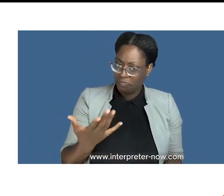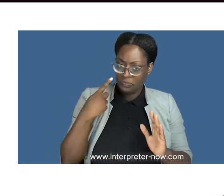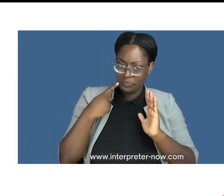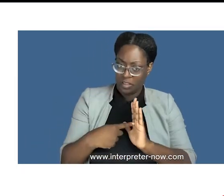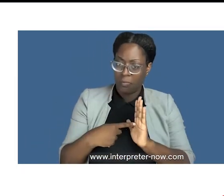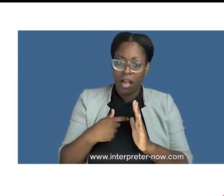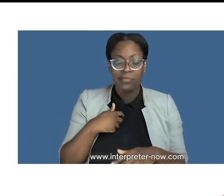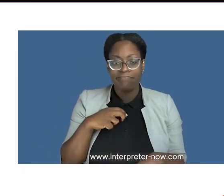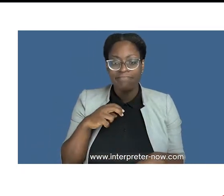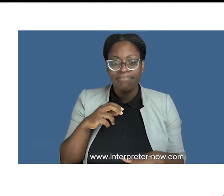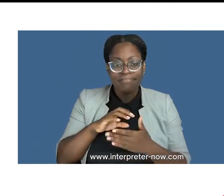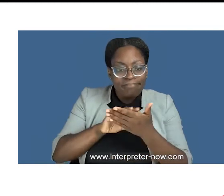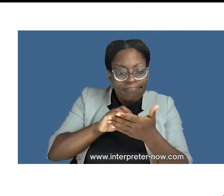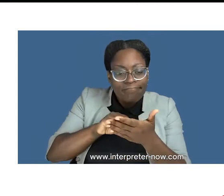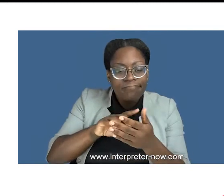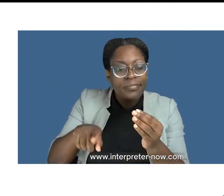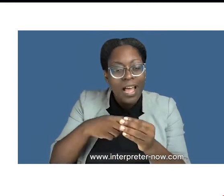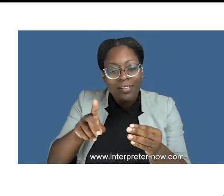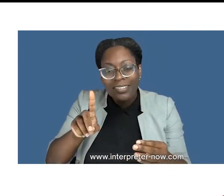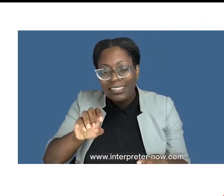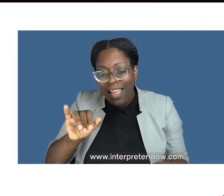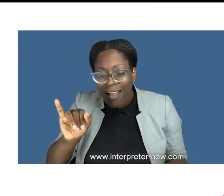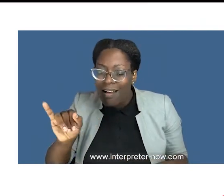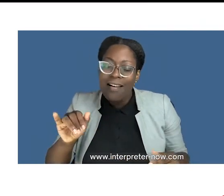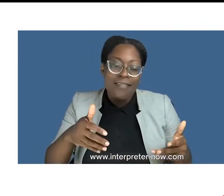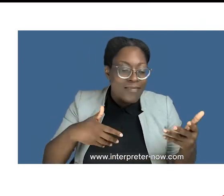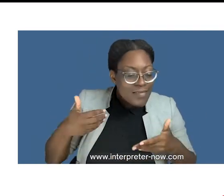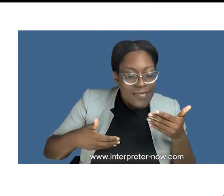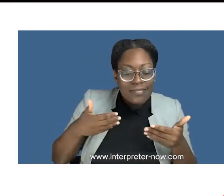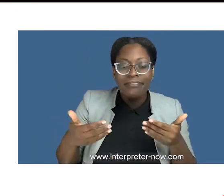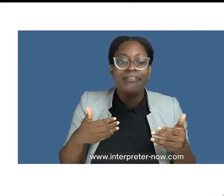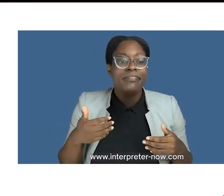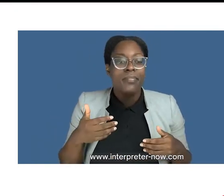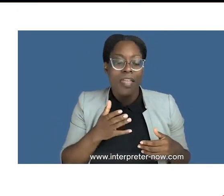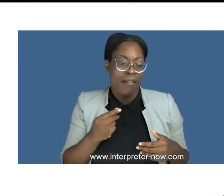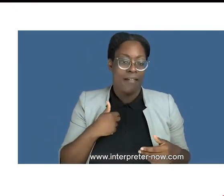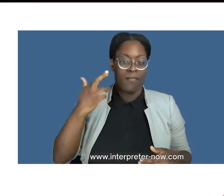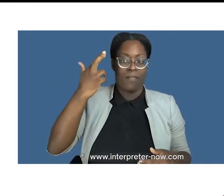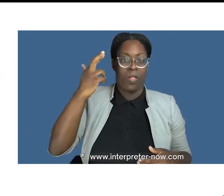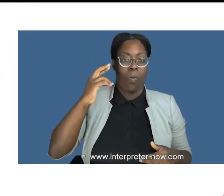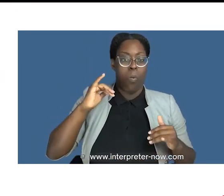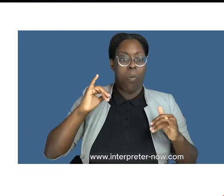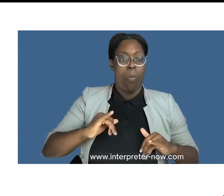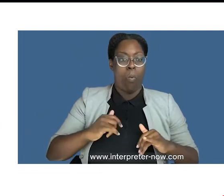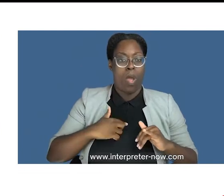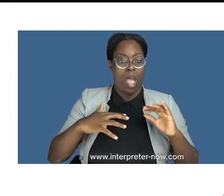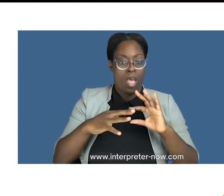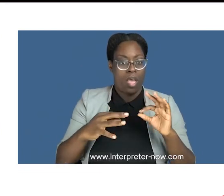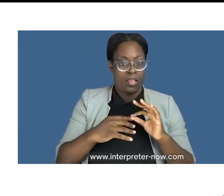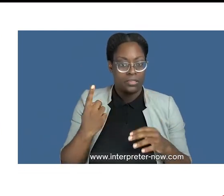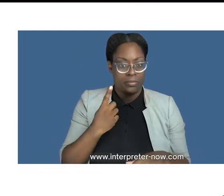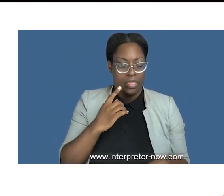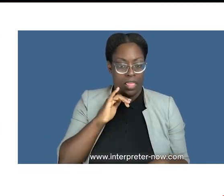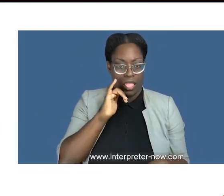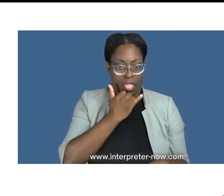relevant. So let's say I'm in this journey and I just said, I make a comment that I realized I made a mistake. Something